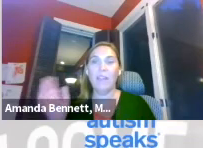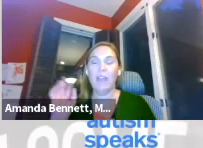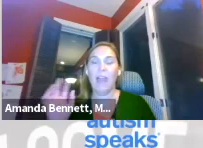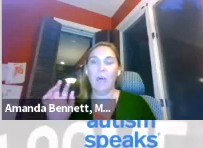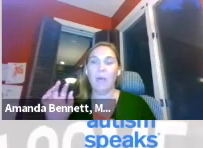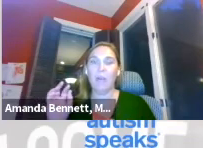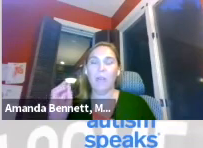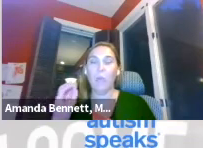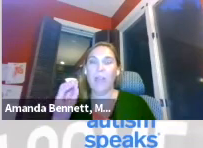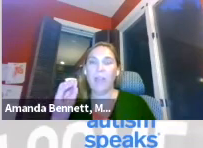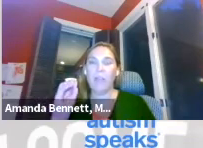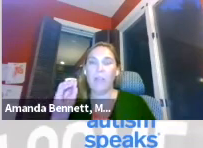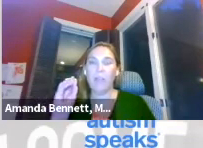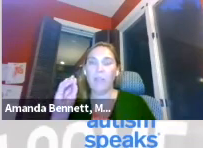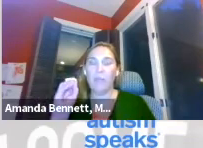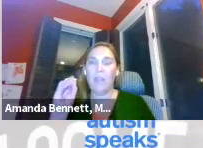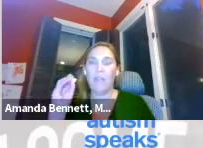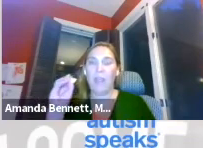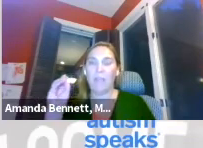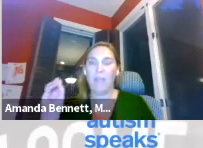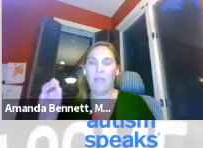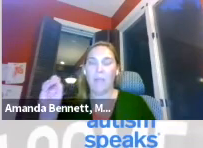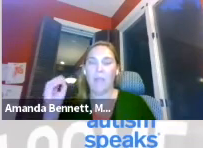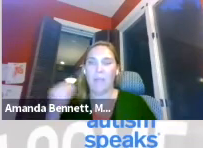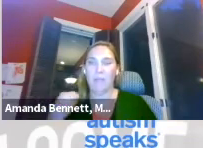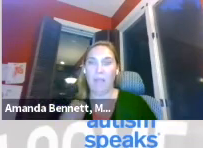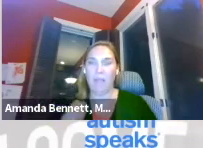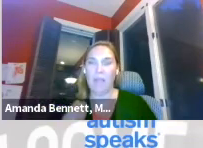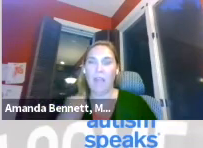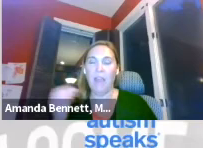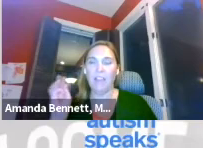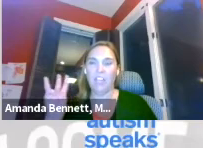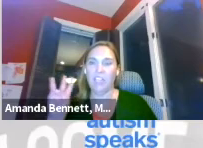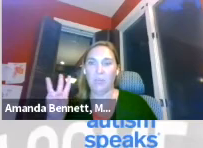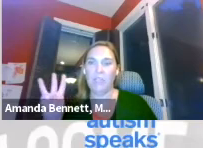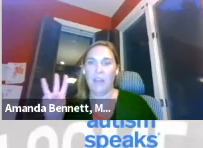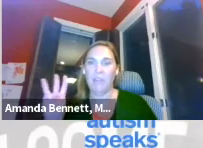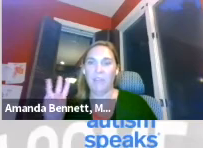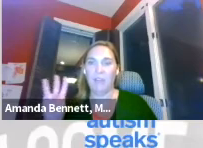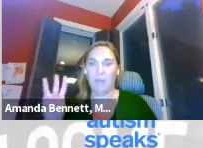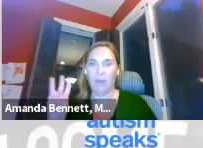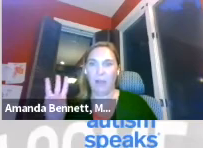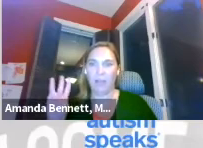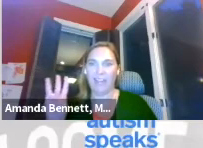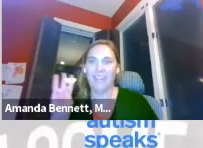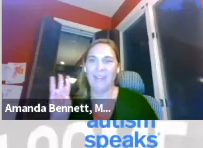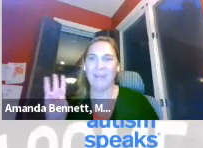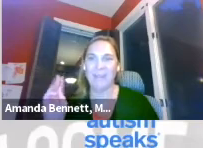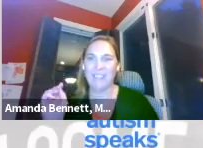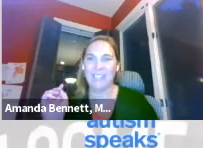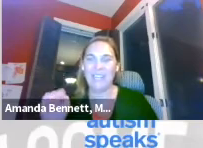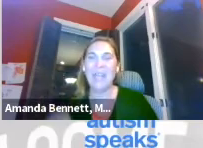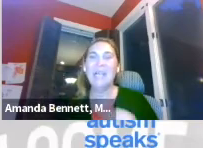Pennsylvania, the way you name ABA therapy in my state has changed 3 times since I've been a practicing